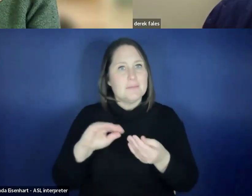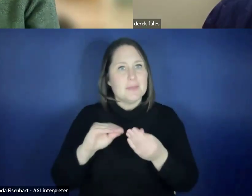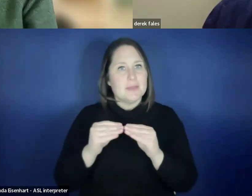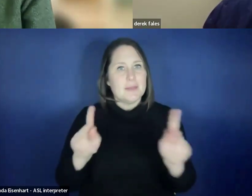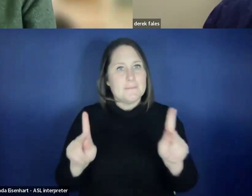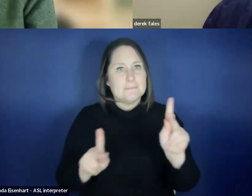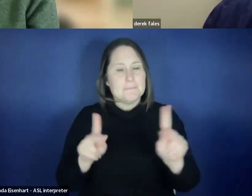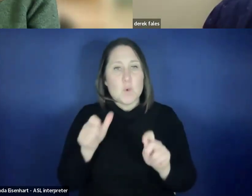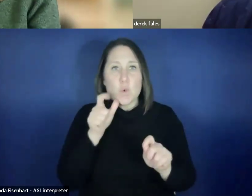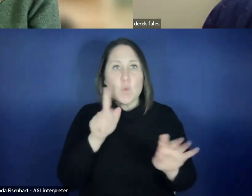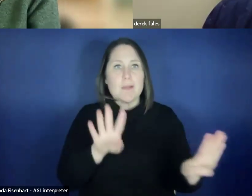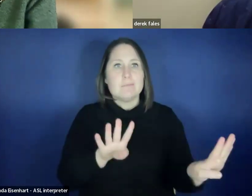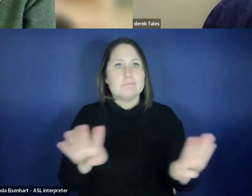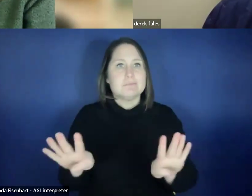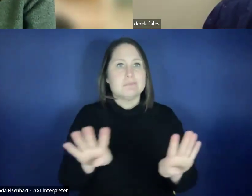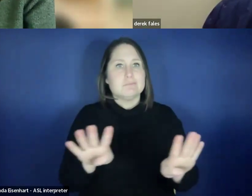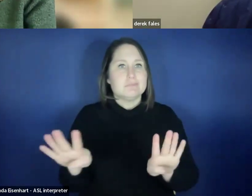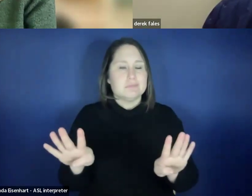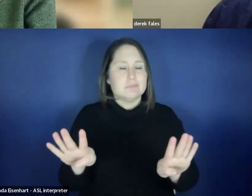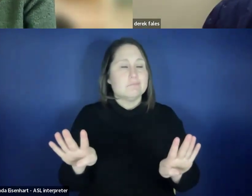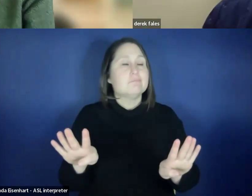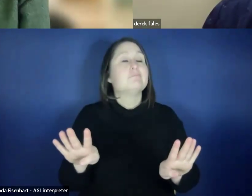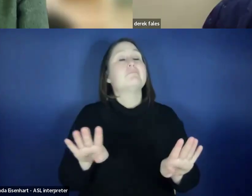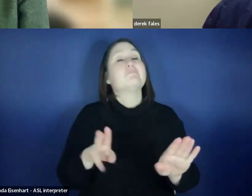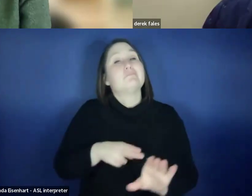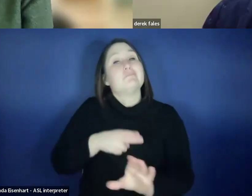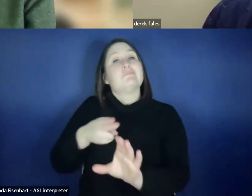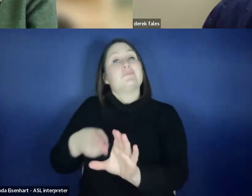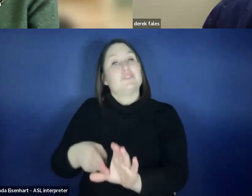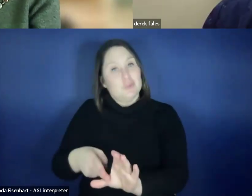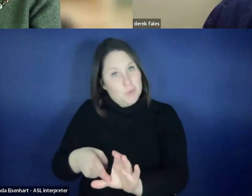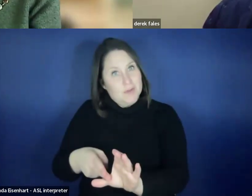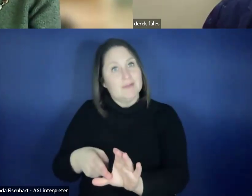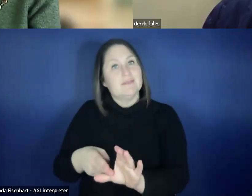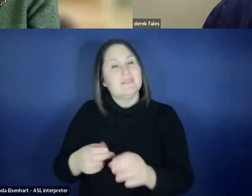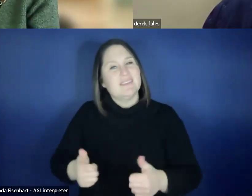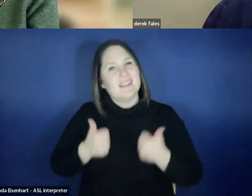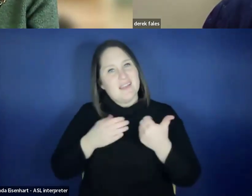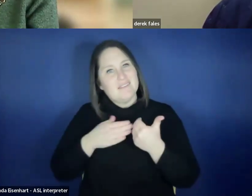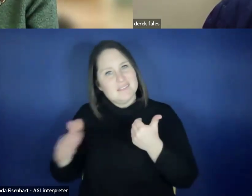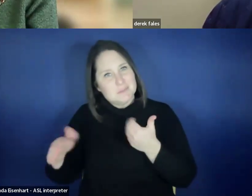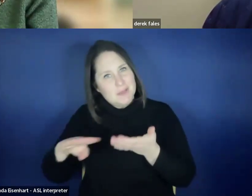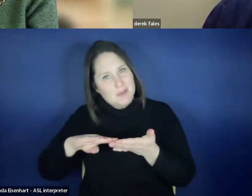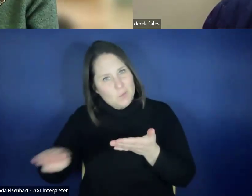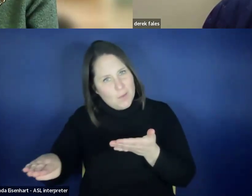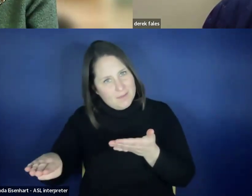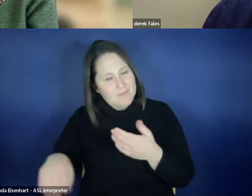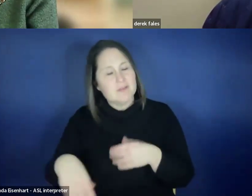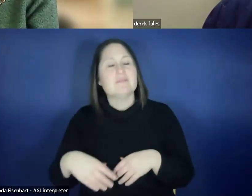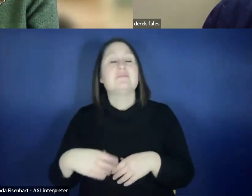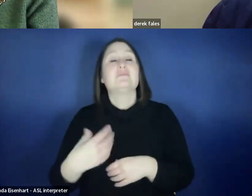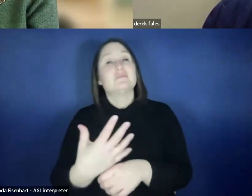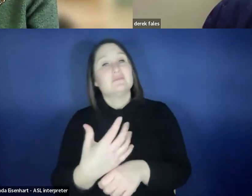come through and receive supports through a CRC, and the transition will be slow. So